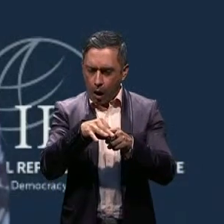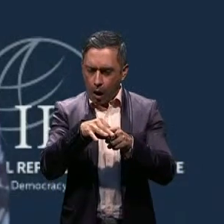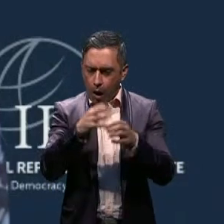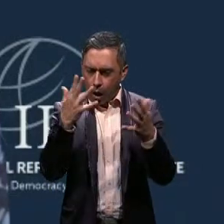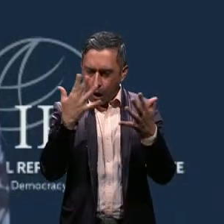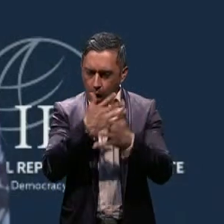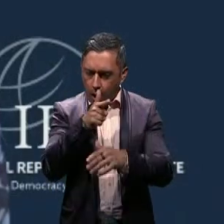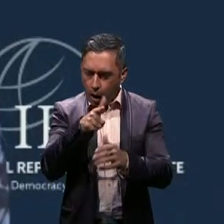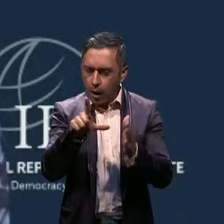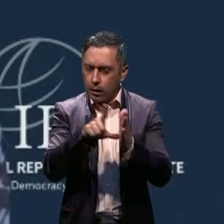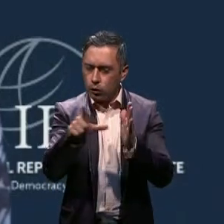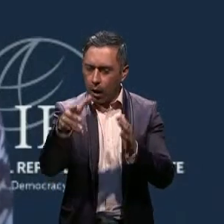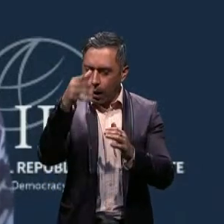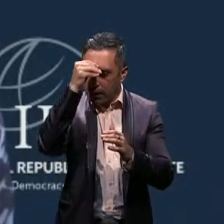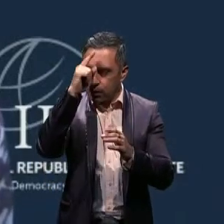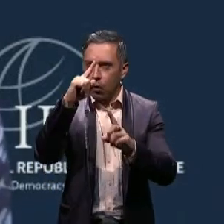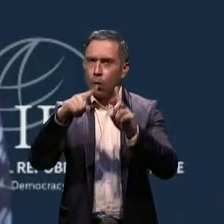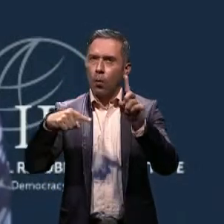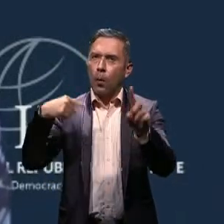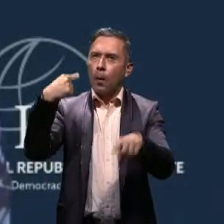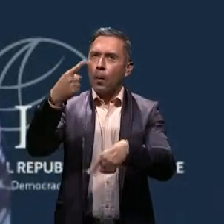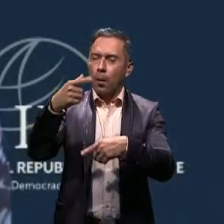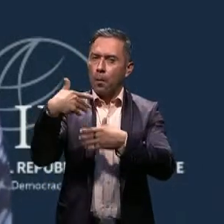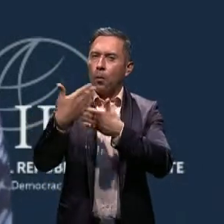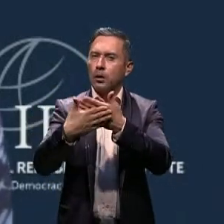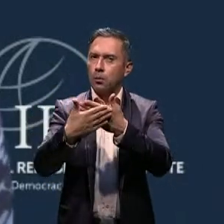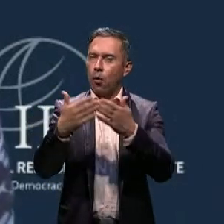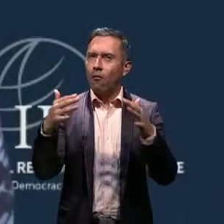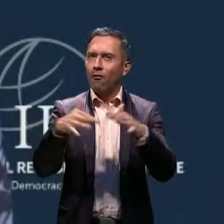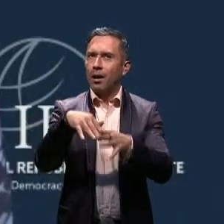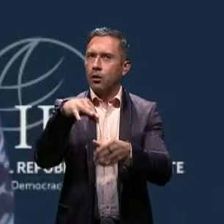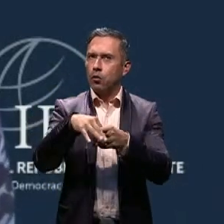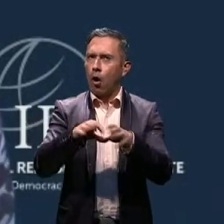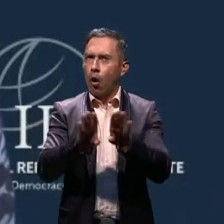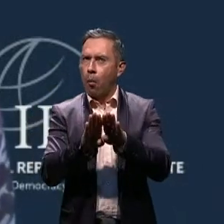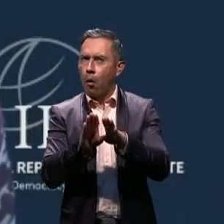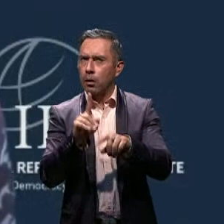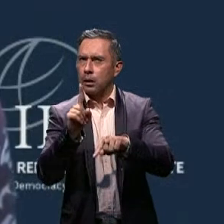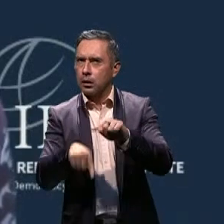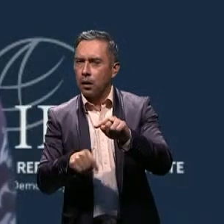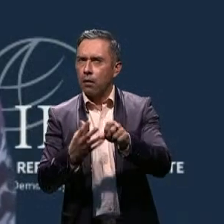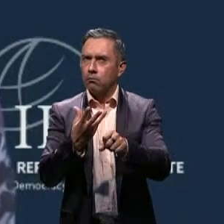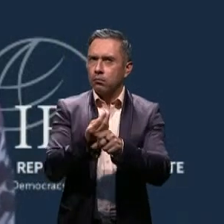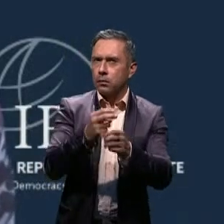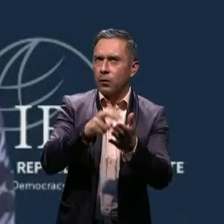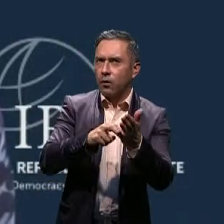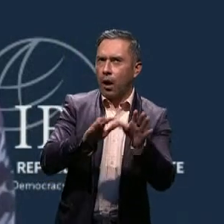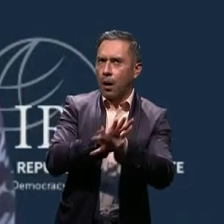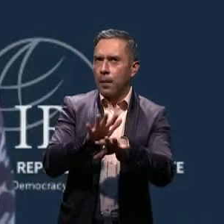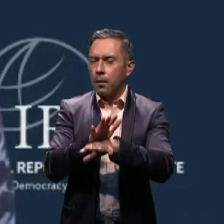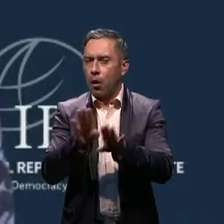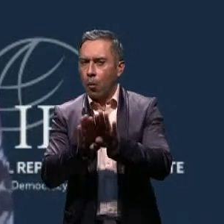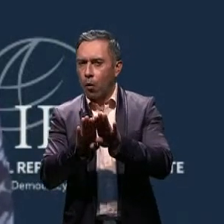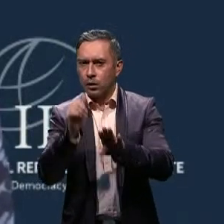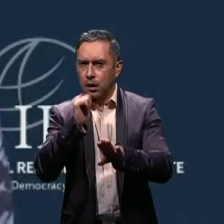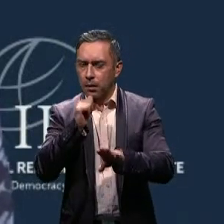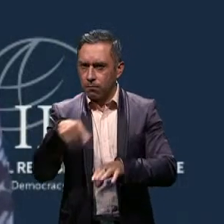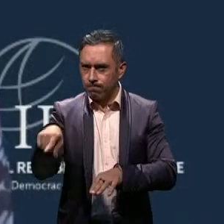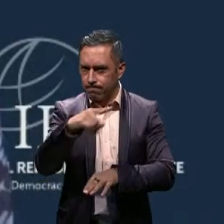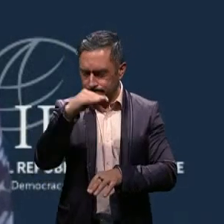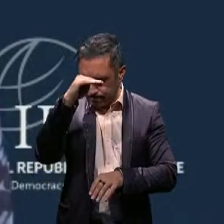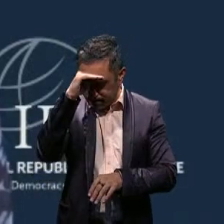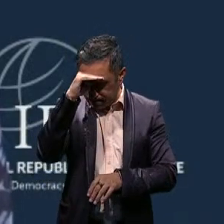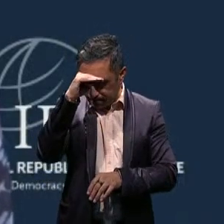us some lessons on how to improve the electoral process. The